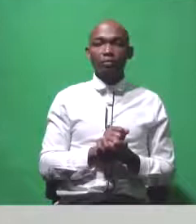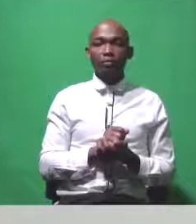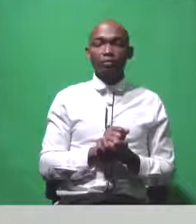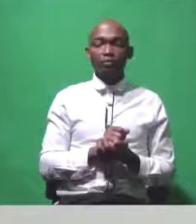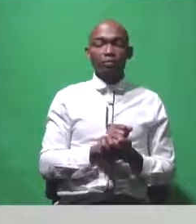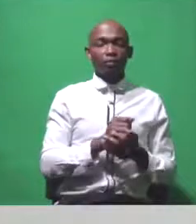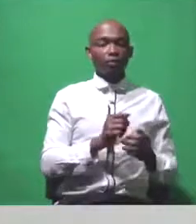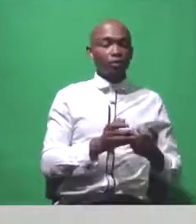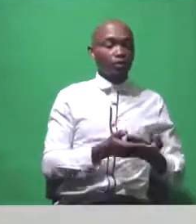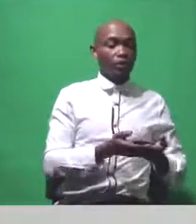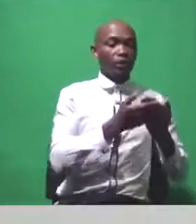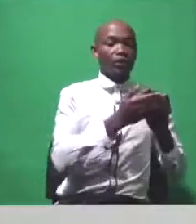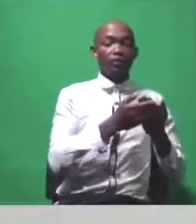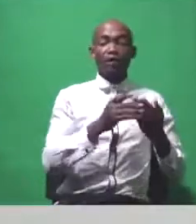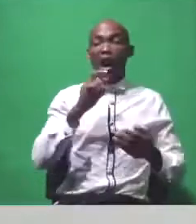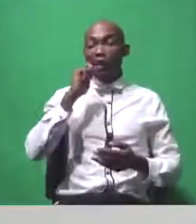How much?